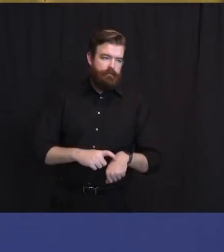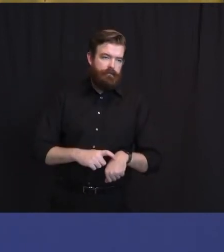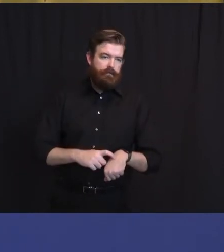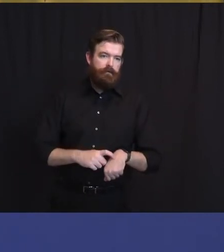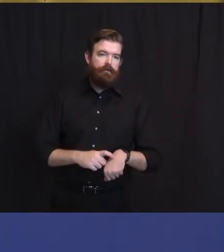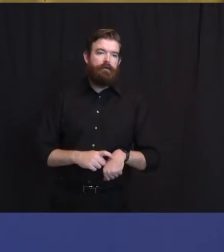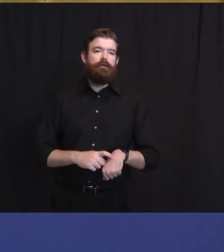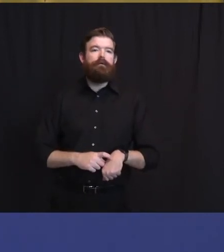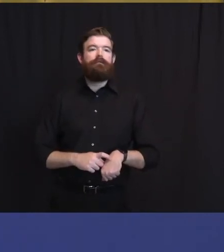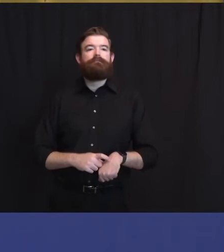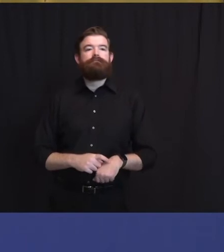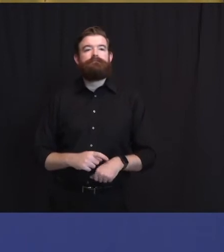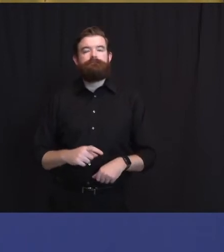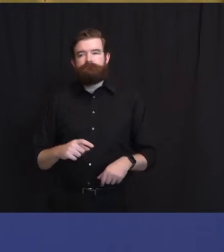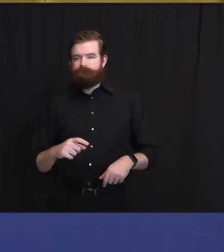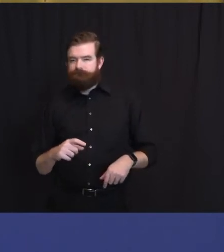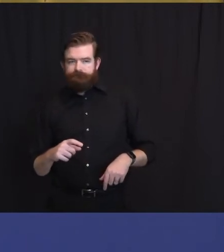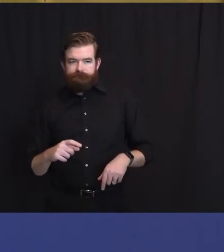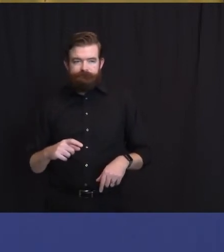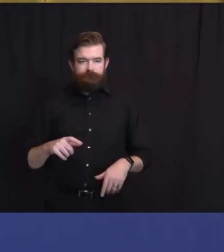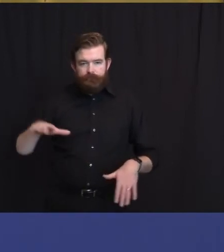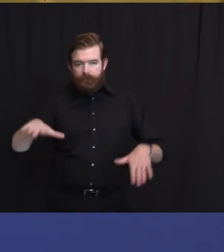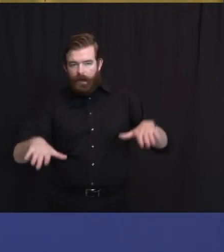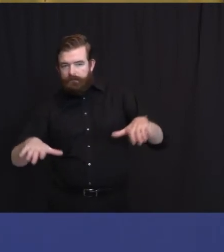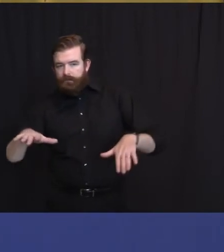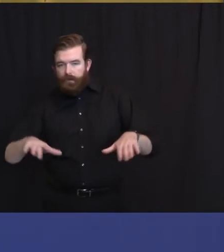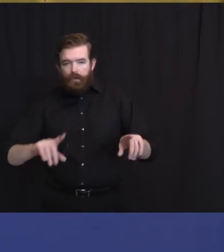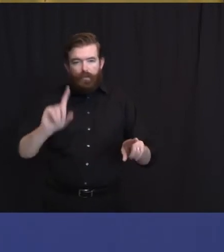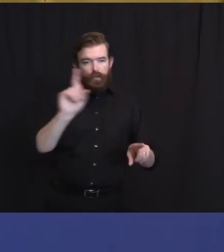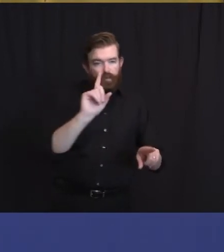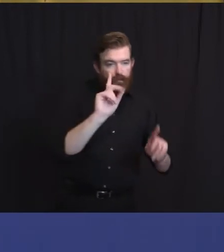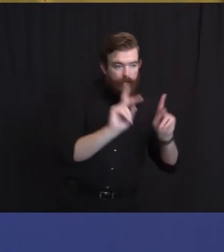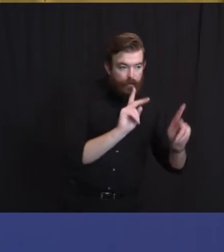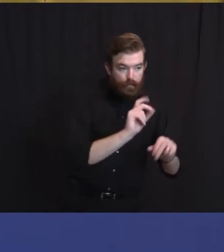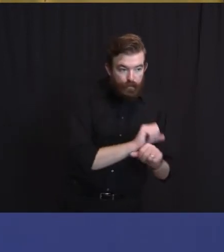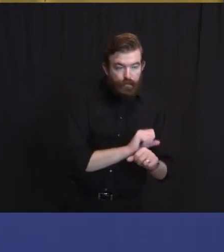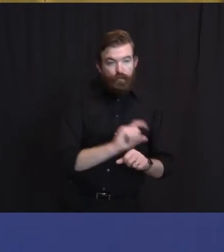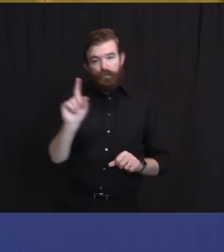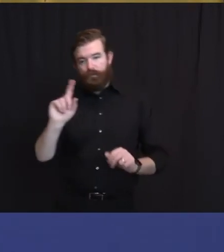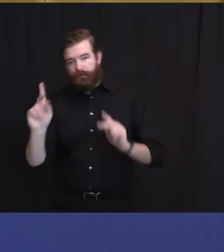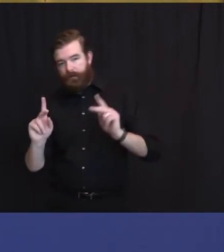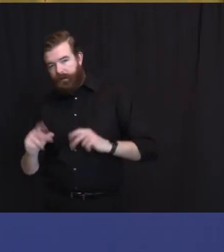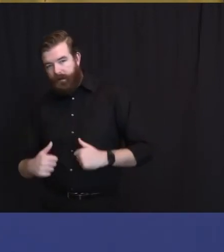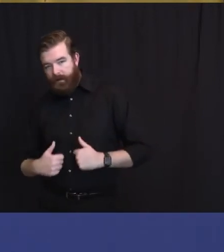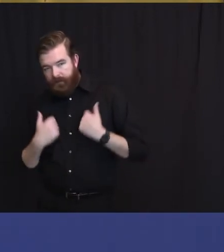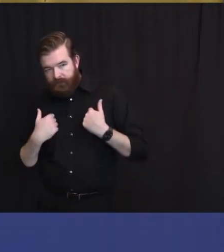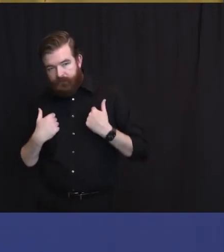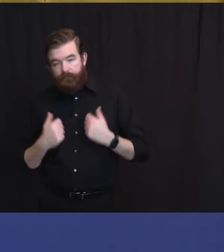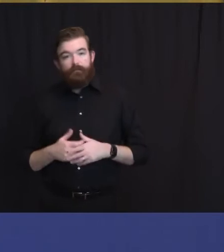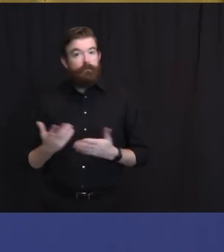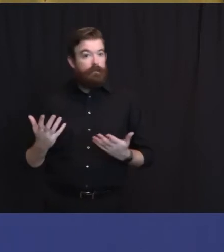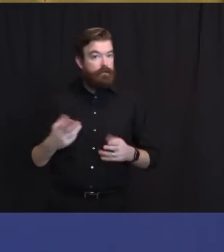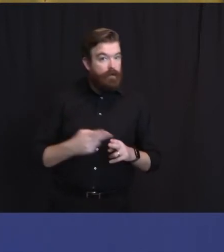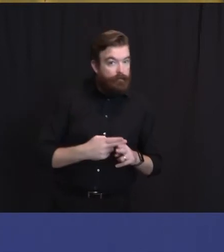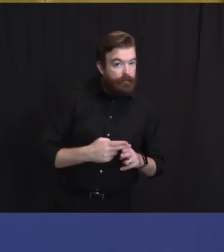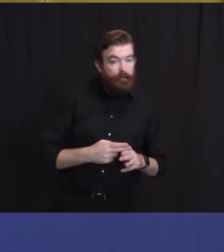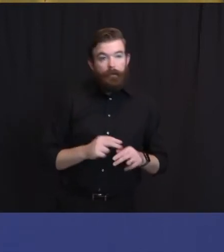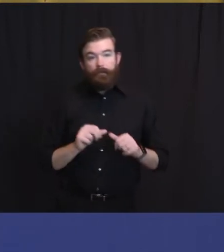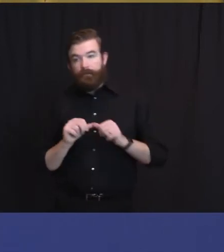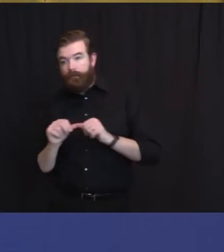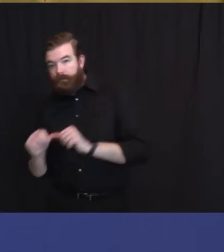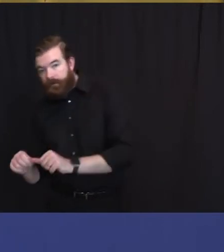where people are working and how they're working, where they're living, is temporary, permanent, or somewhere in between. I